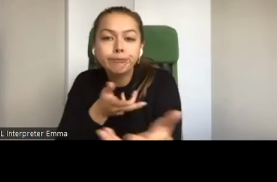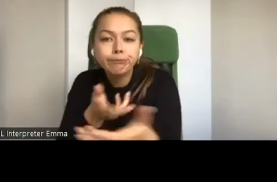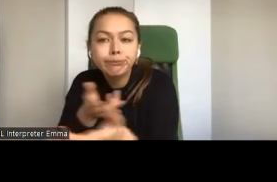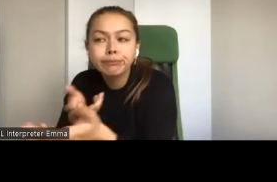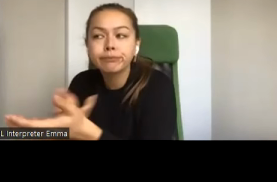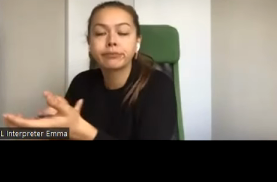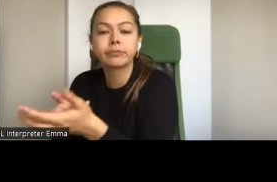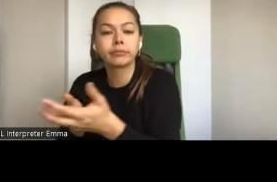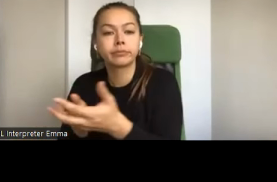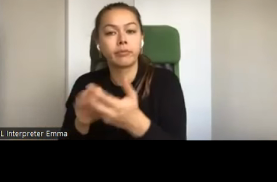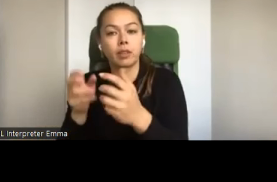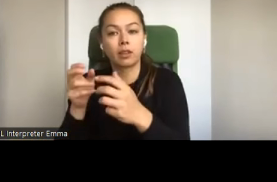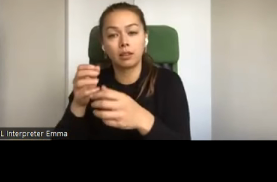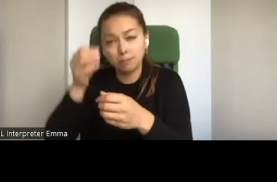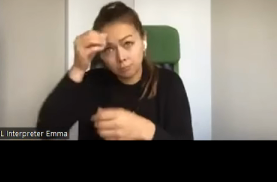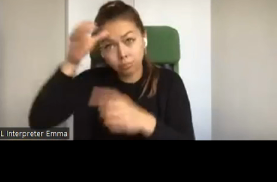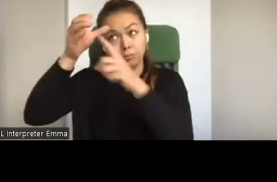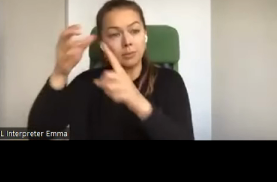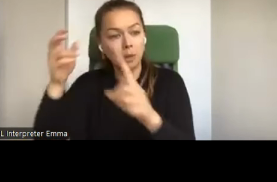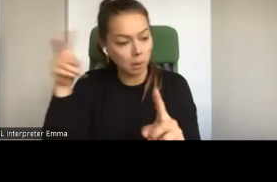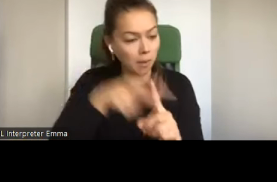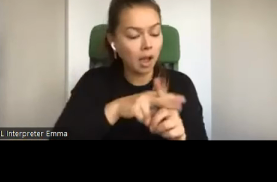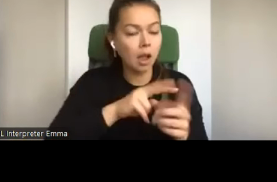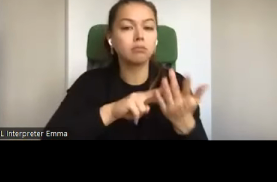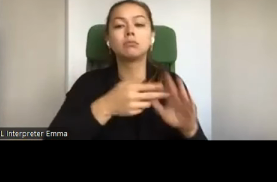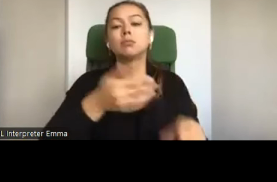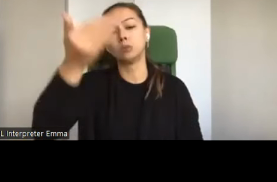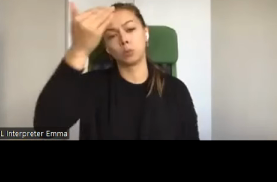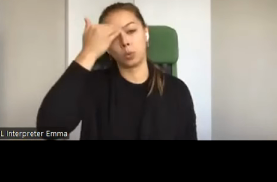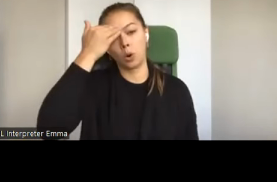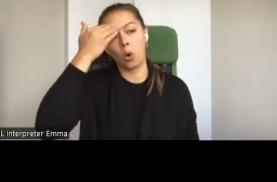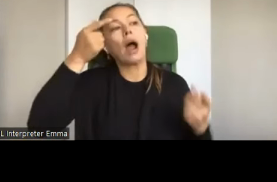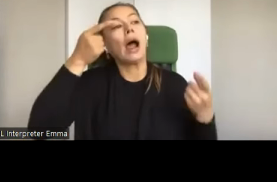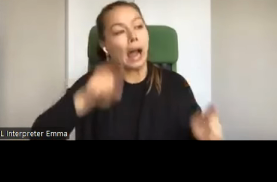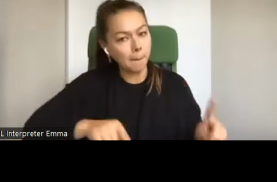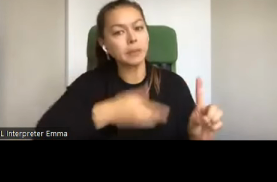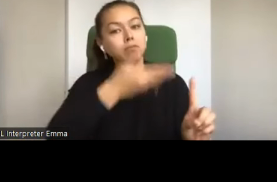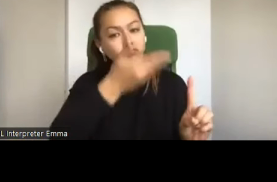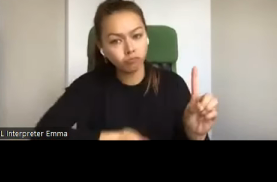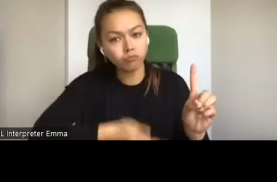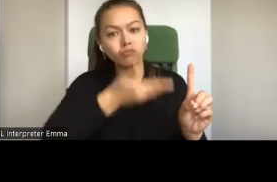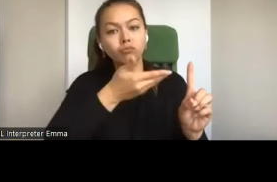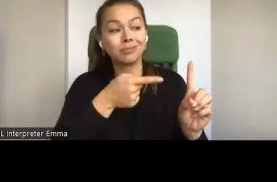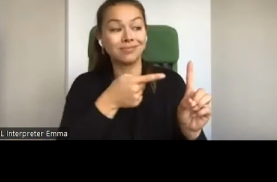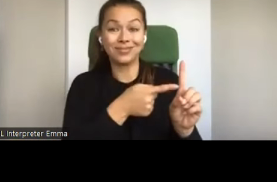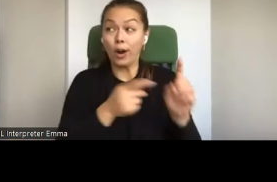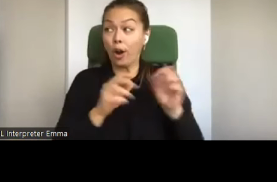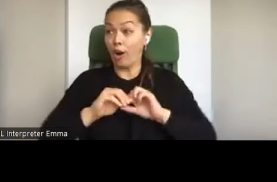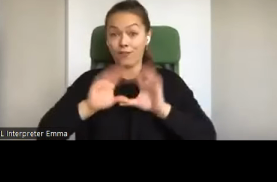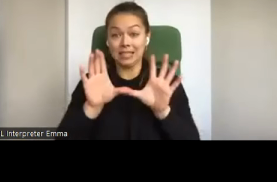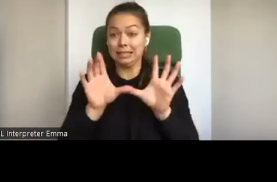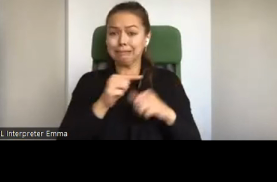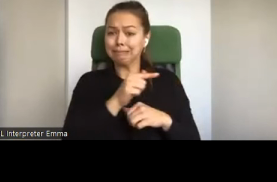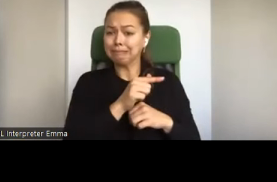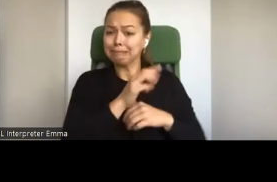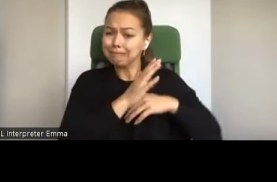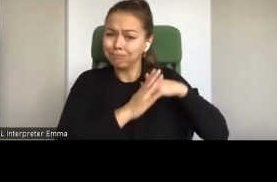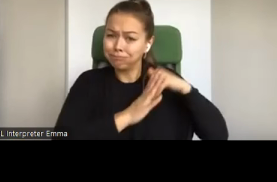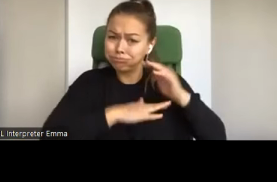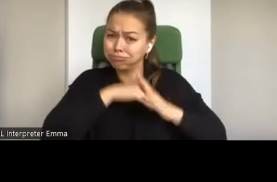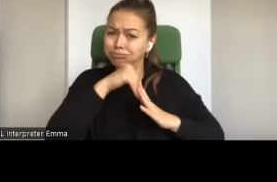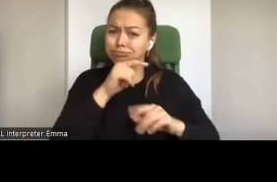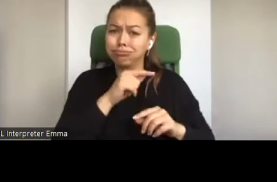Jeremy's behavior, which masks legitimate behavior? He's obviously very uncomfortable. How can he be calmed